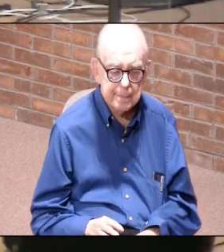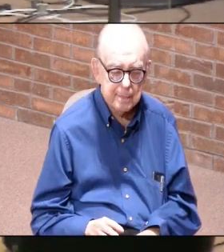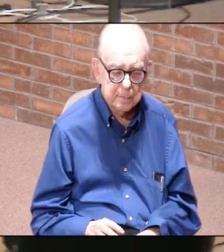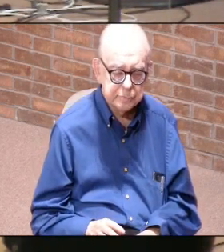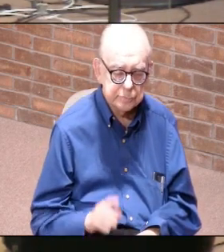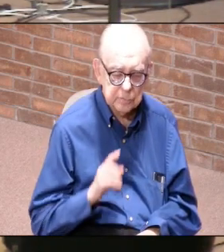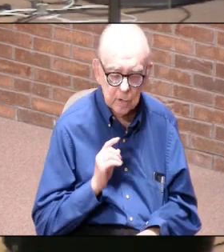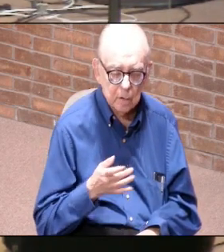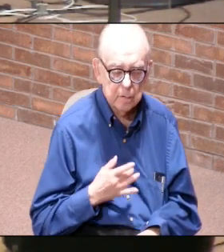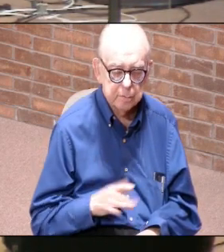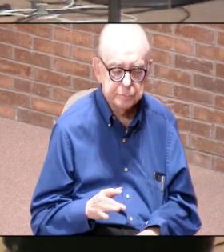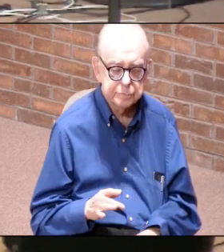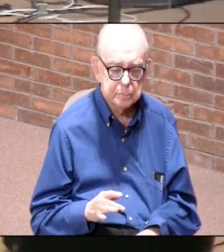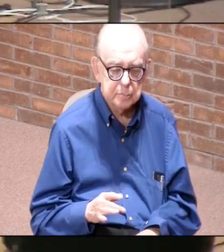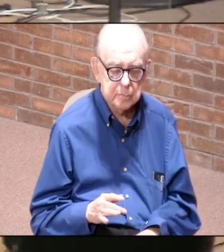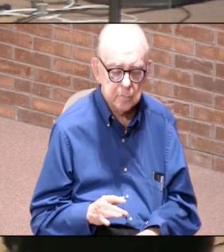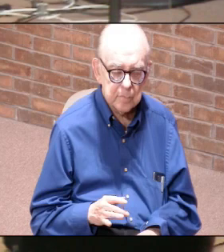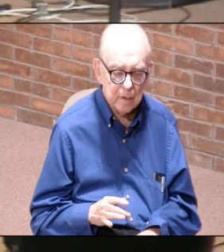It hurts.